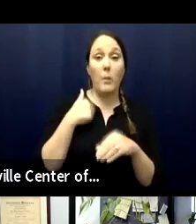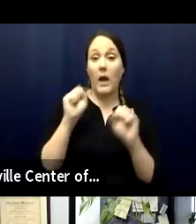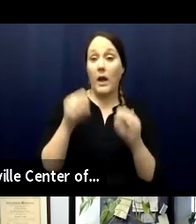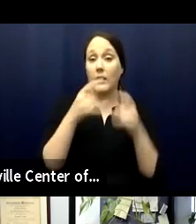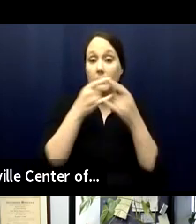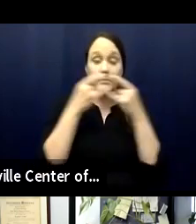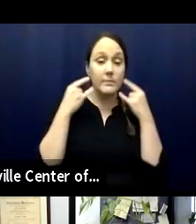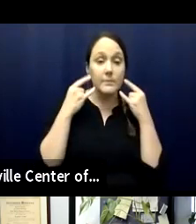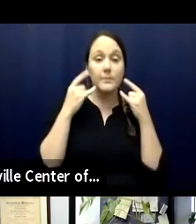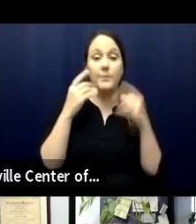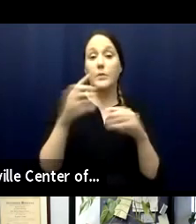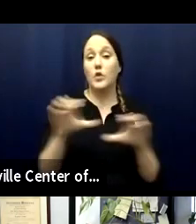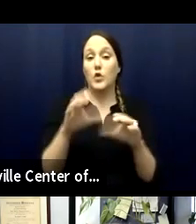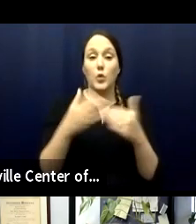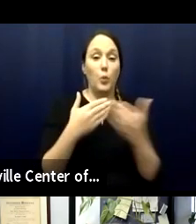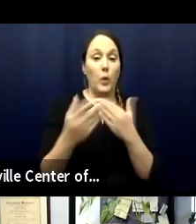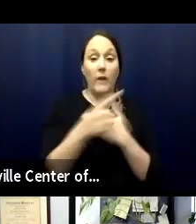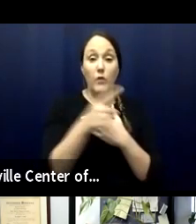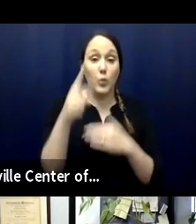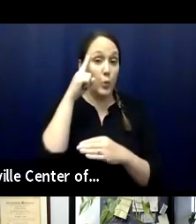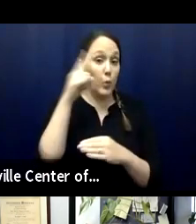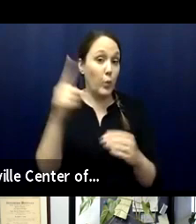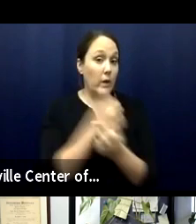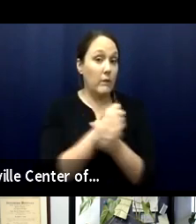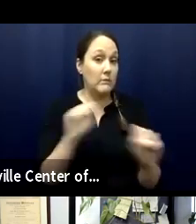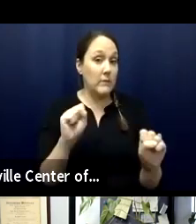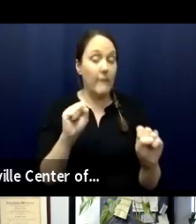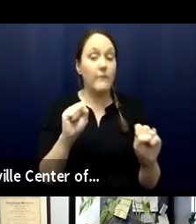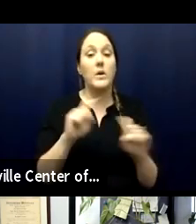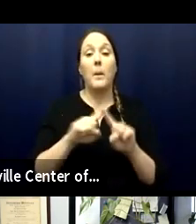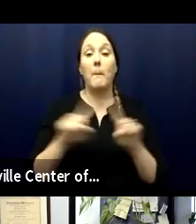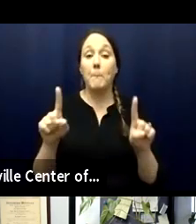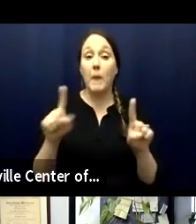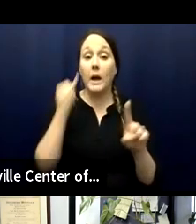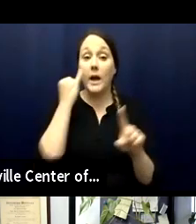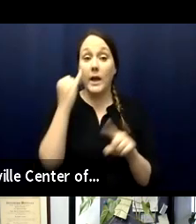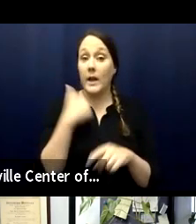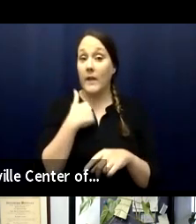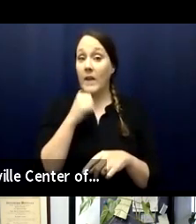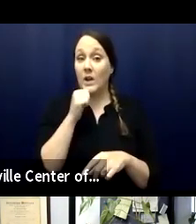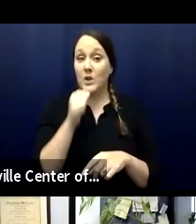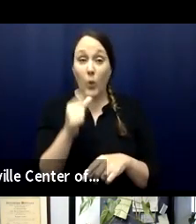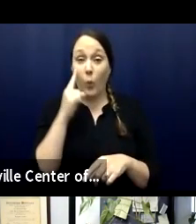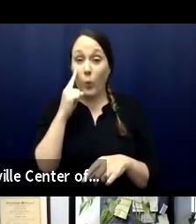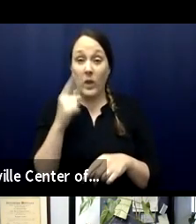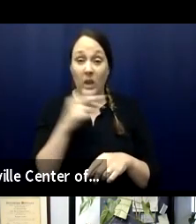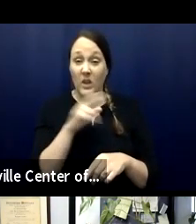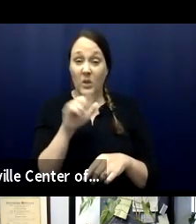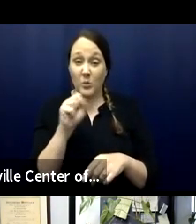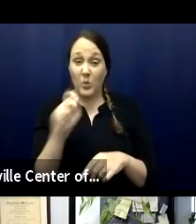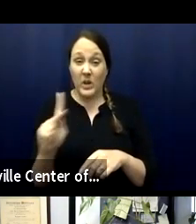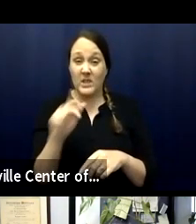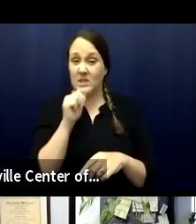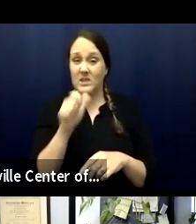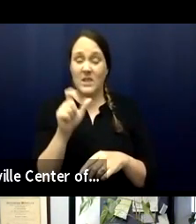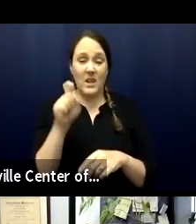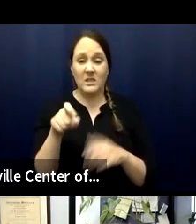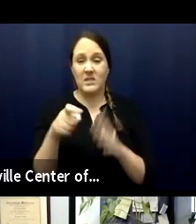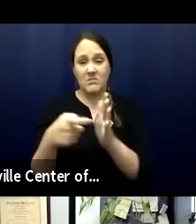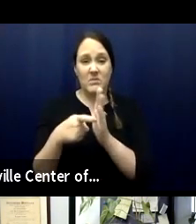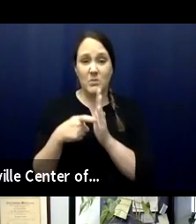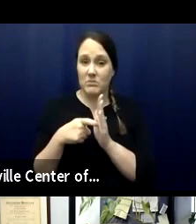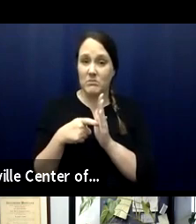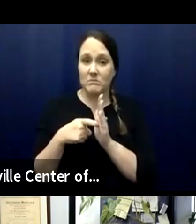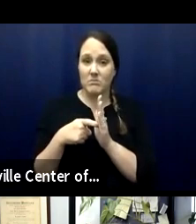can do whatever you all think keeps me safe. But if I don't think I'm at risk, I shouldn't be required to do that. There's